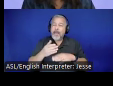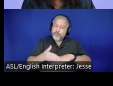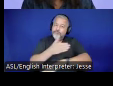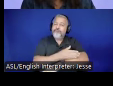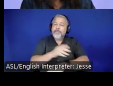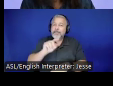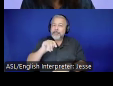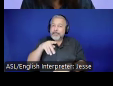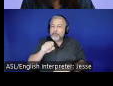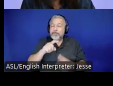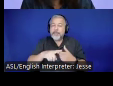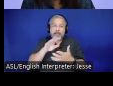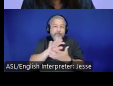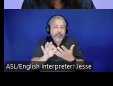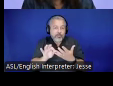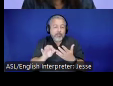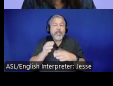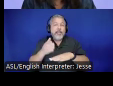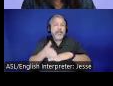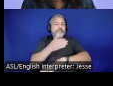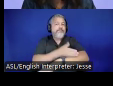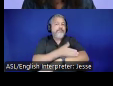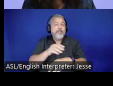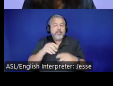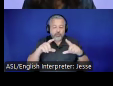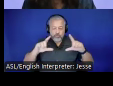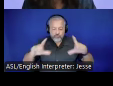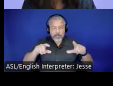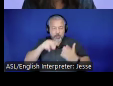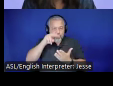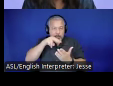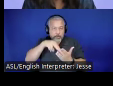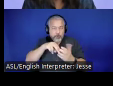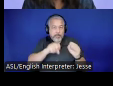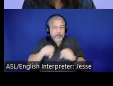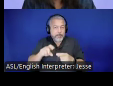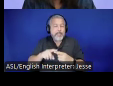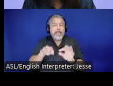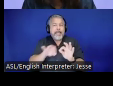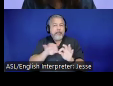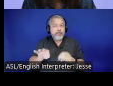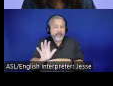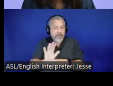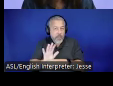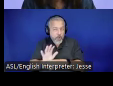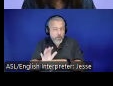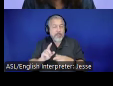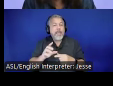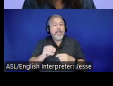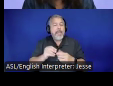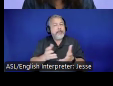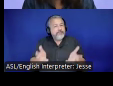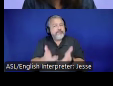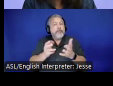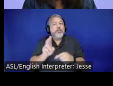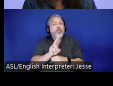as increasing their screen reader compatibility, caption videos, and encouraging to just use it as a